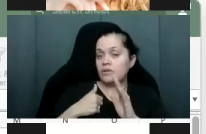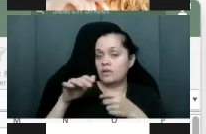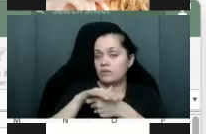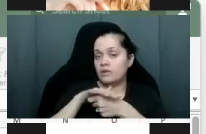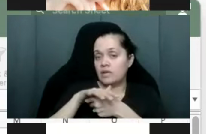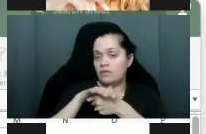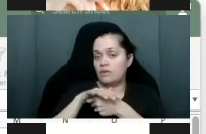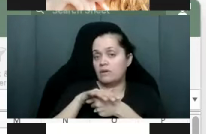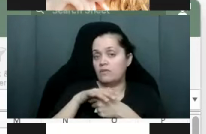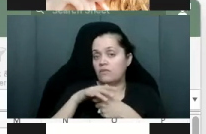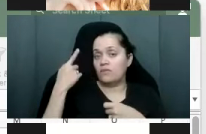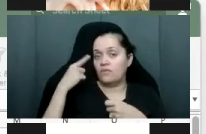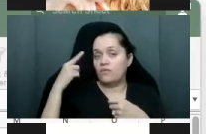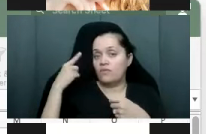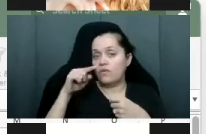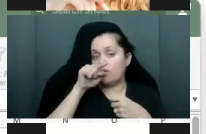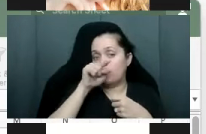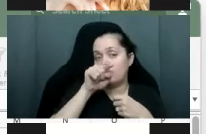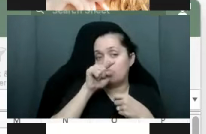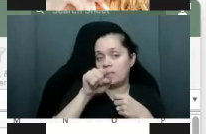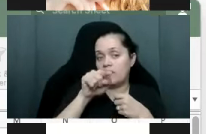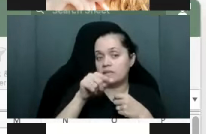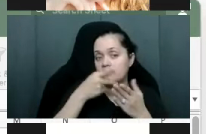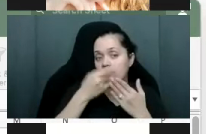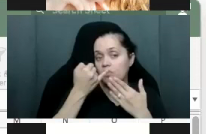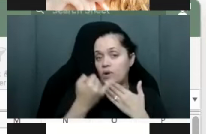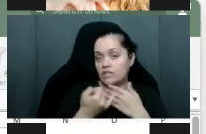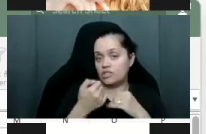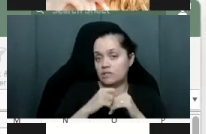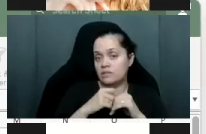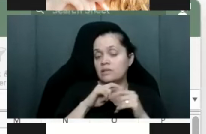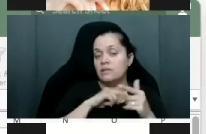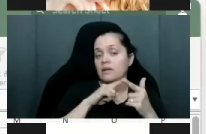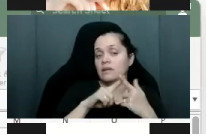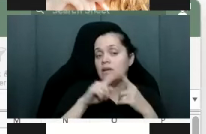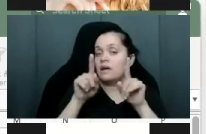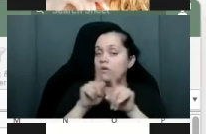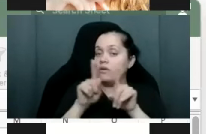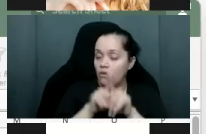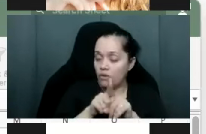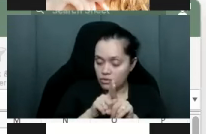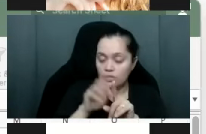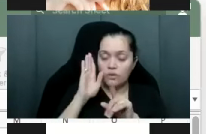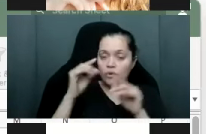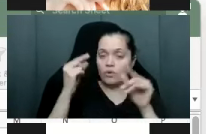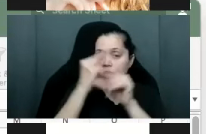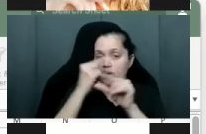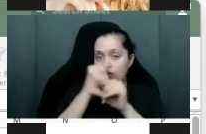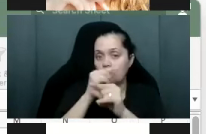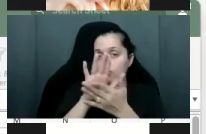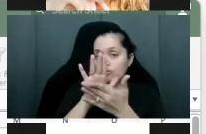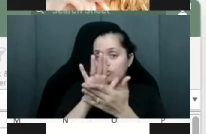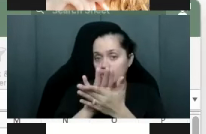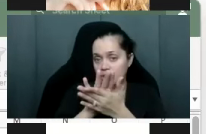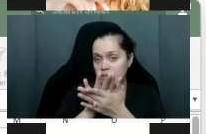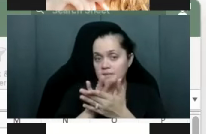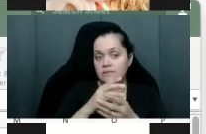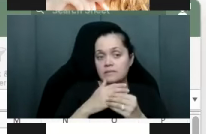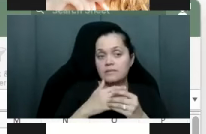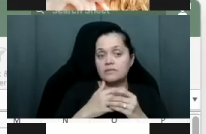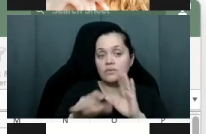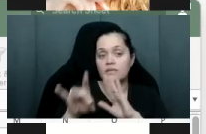territory for this project. That too will be a Google Sheet. So let's